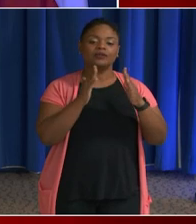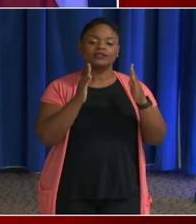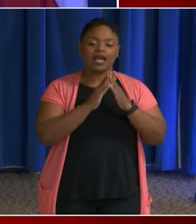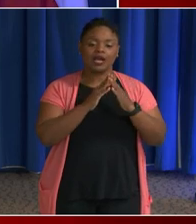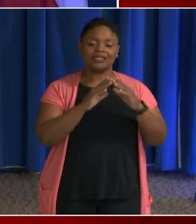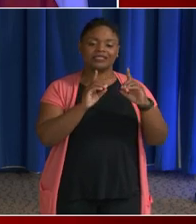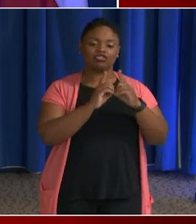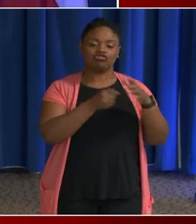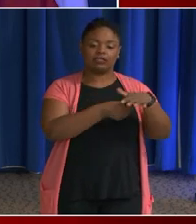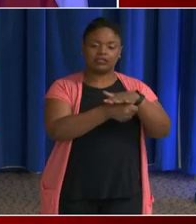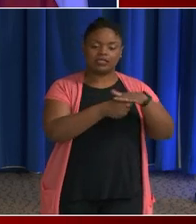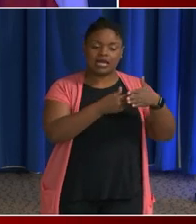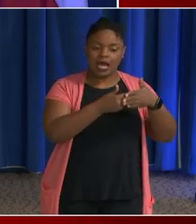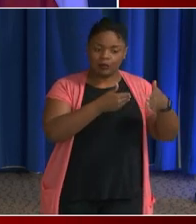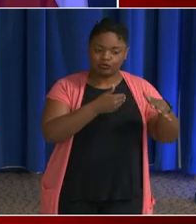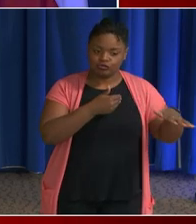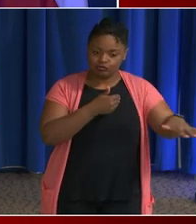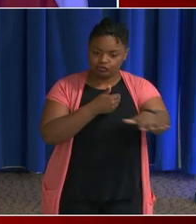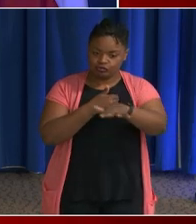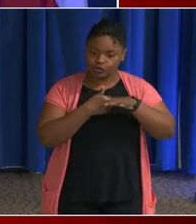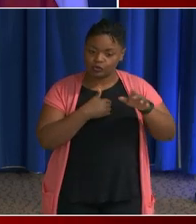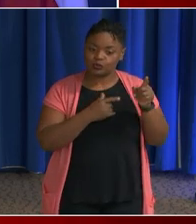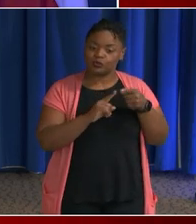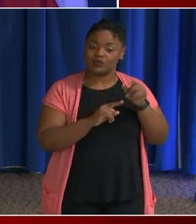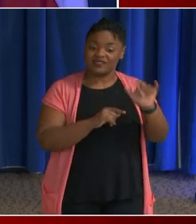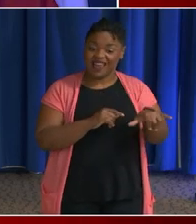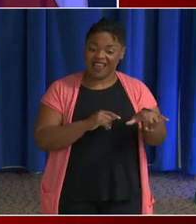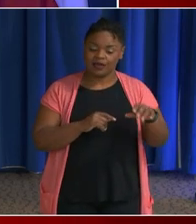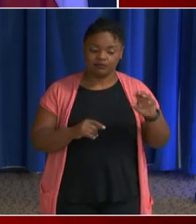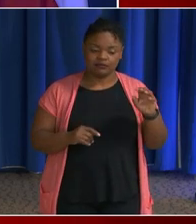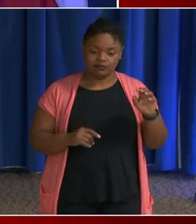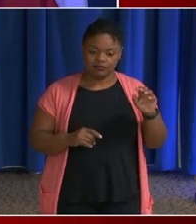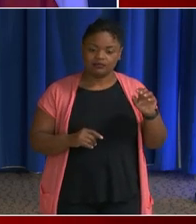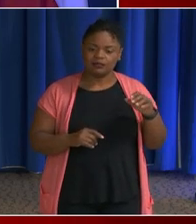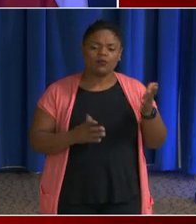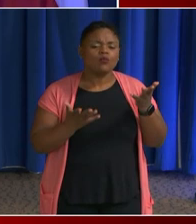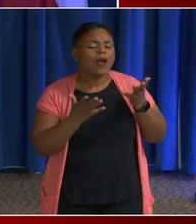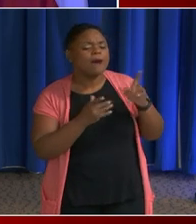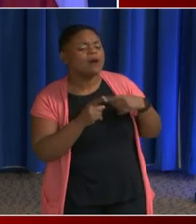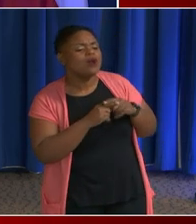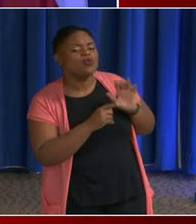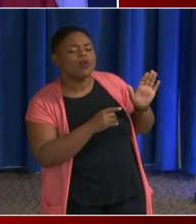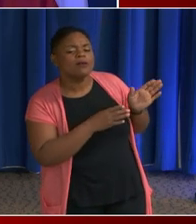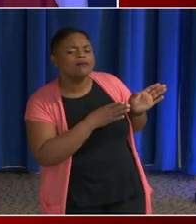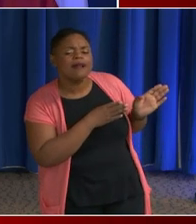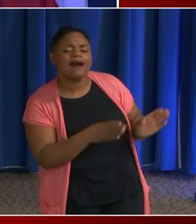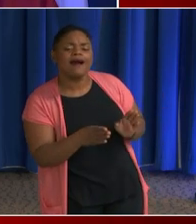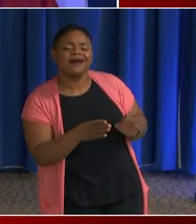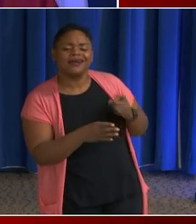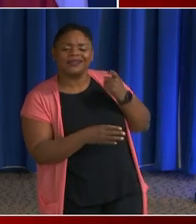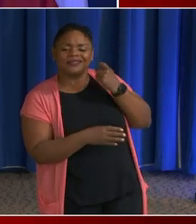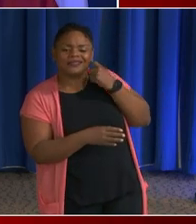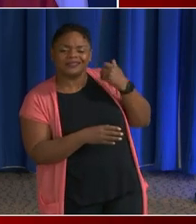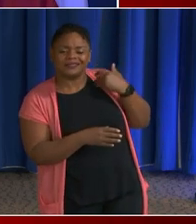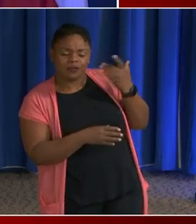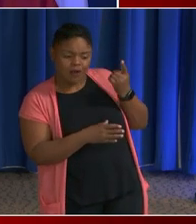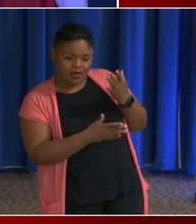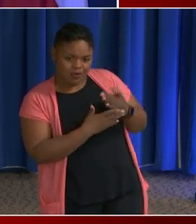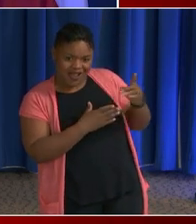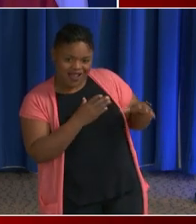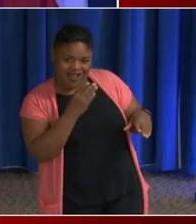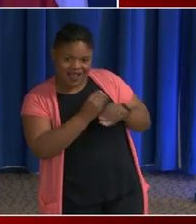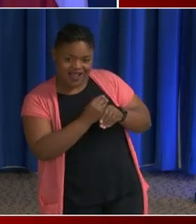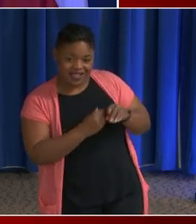neighbors to the mural, and we will do that. What about your plans for the part that was added that says defund police? Well, it's not a part